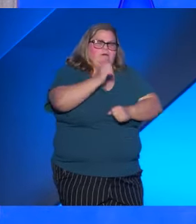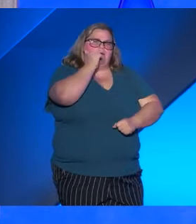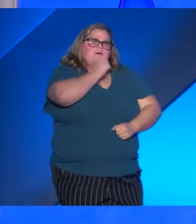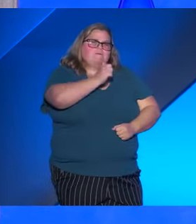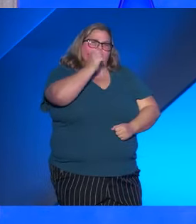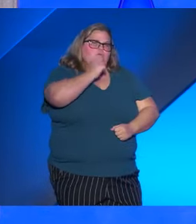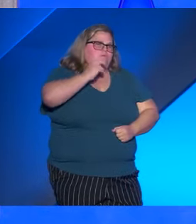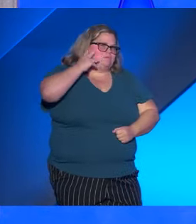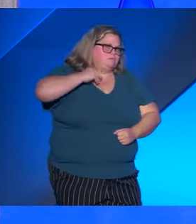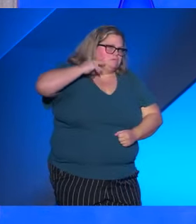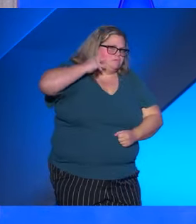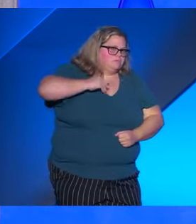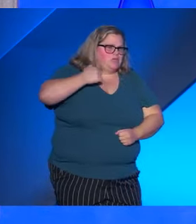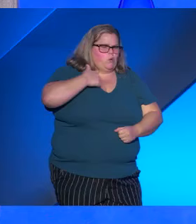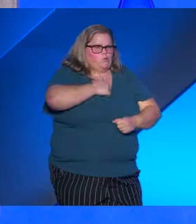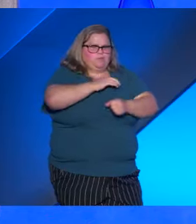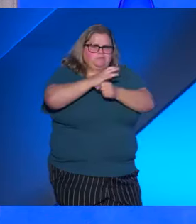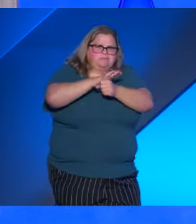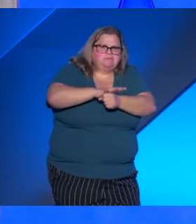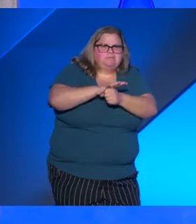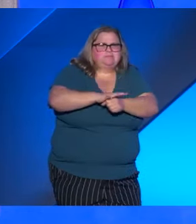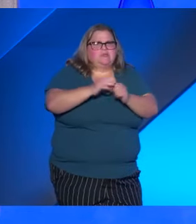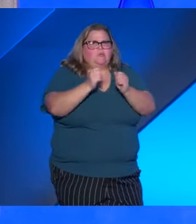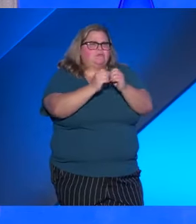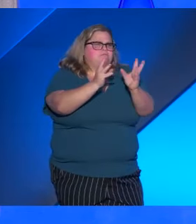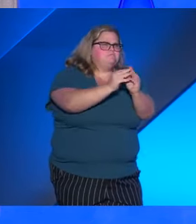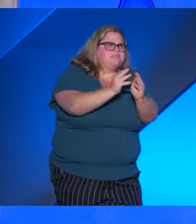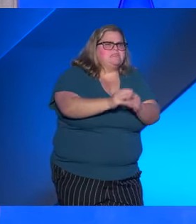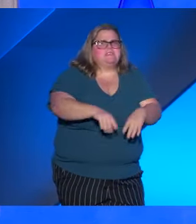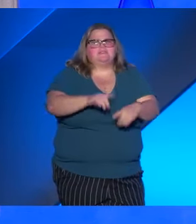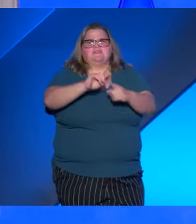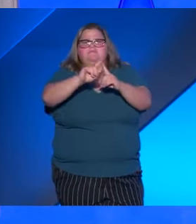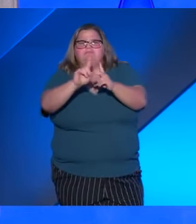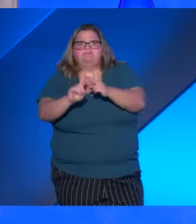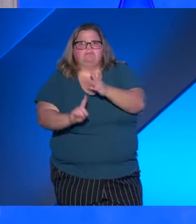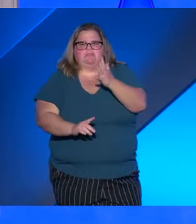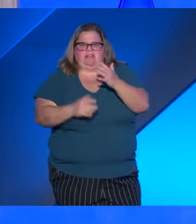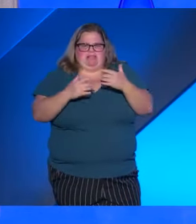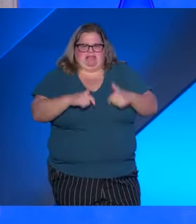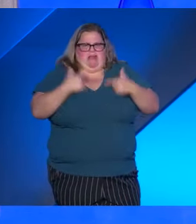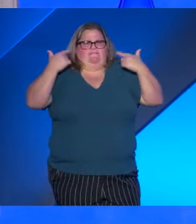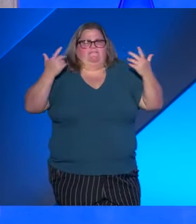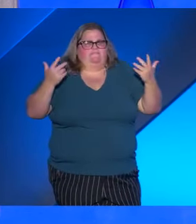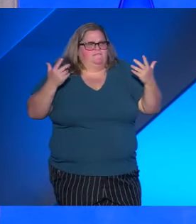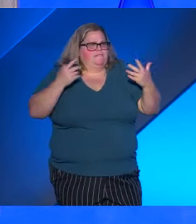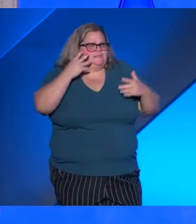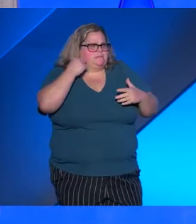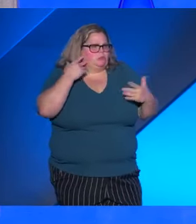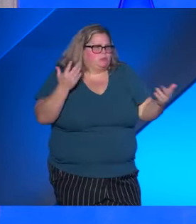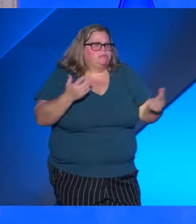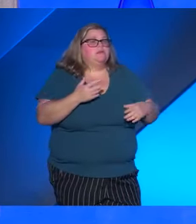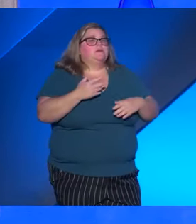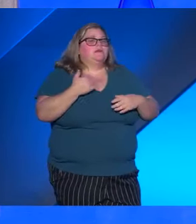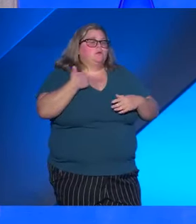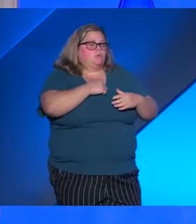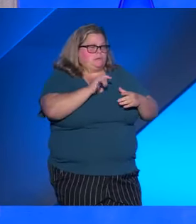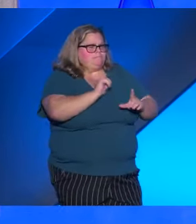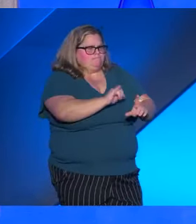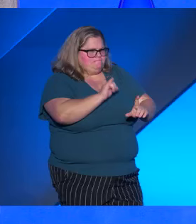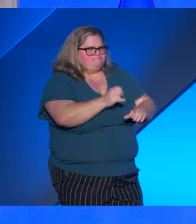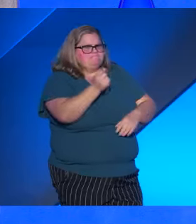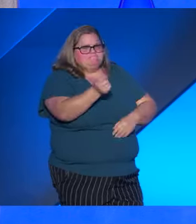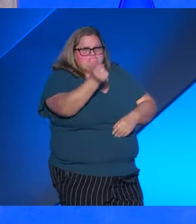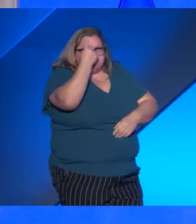We experience stress in conversations, going to meetings, just having life. And when we start to